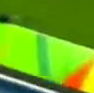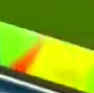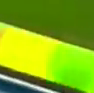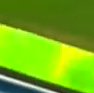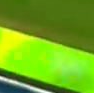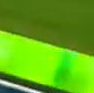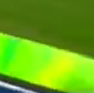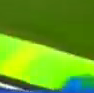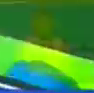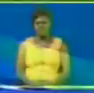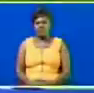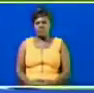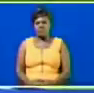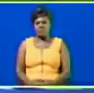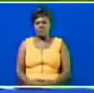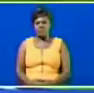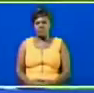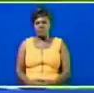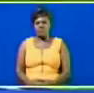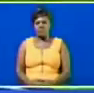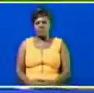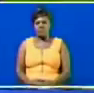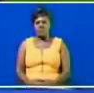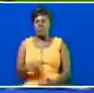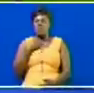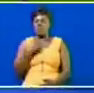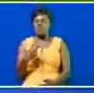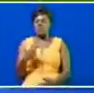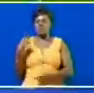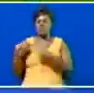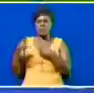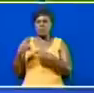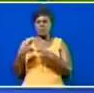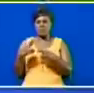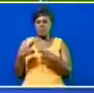The 27-year-old's powerful physique and deep voice, followed by the revelations of her